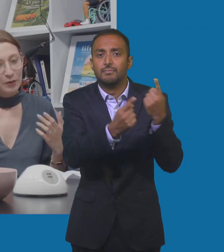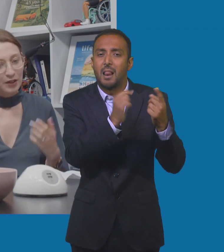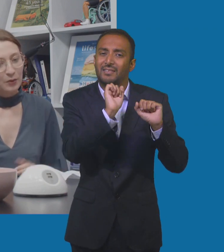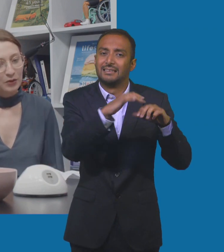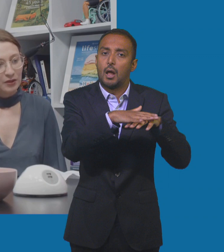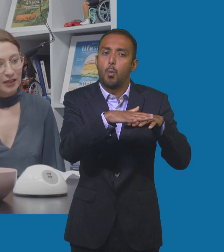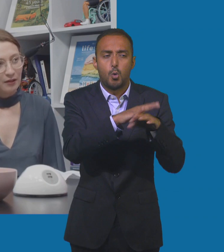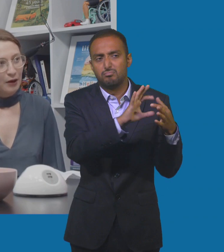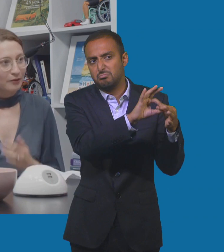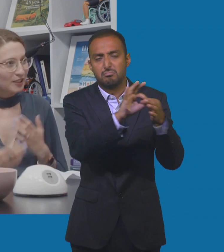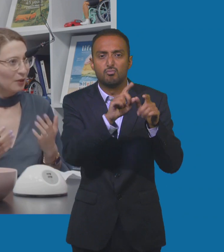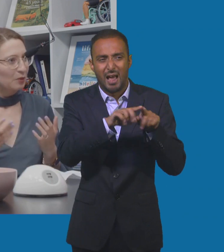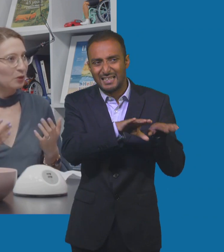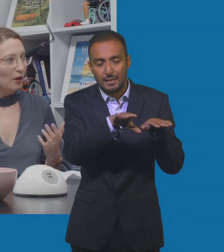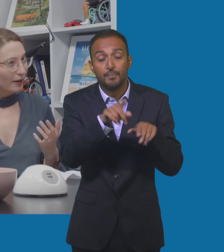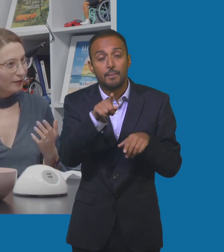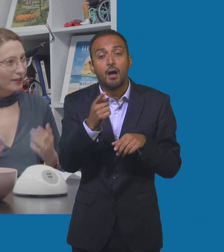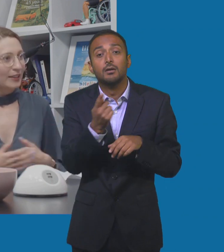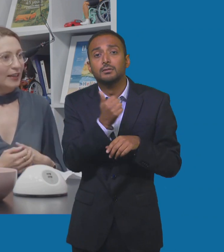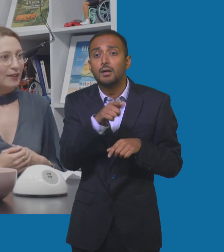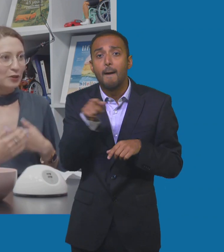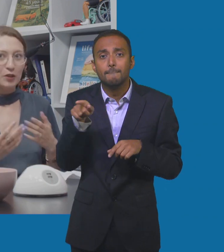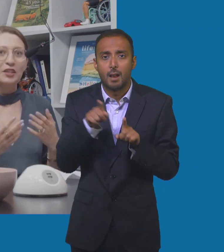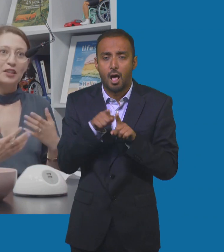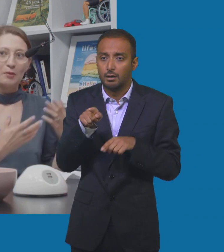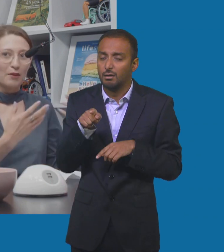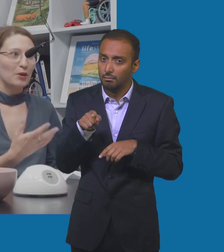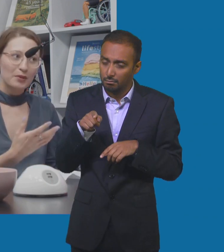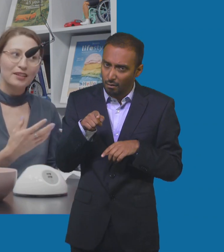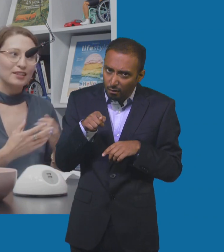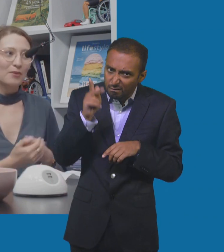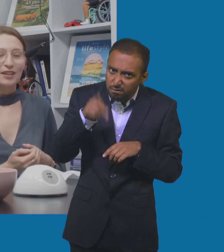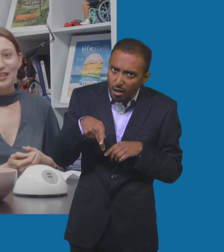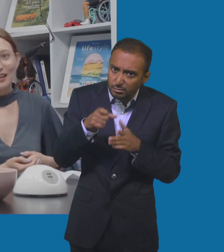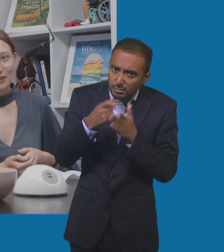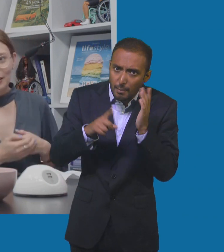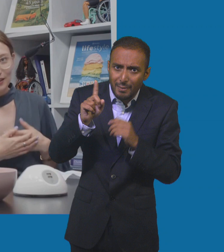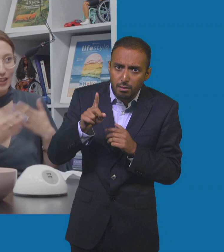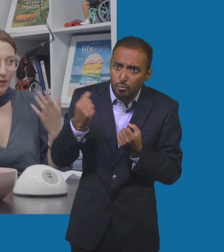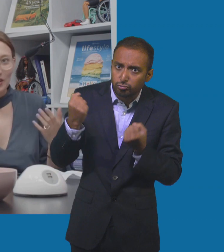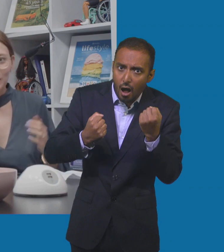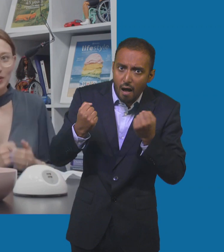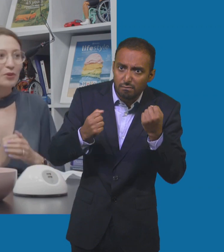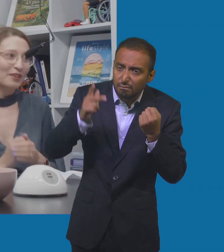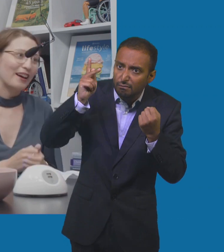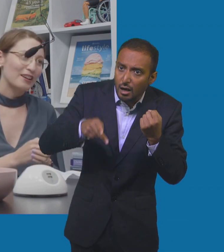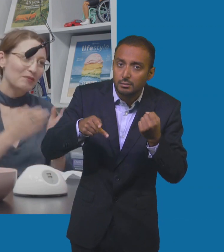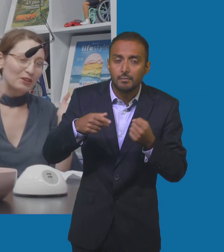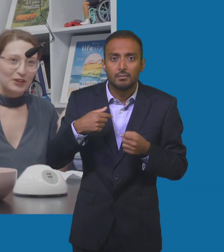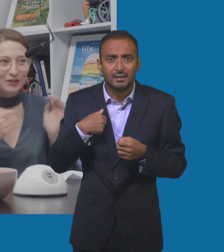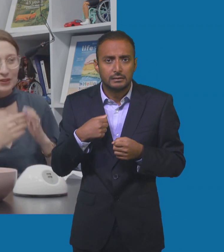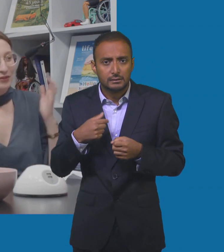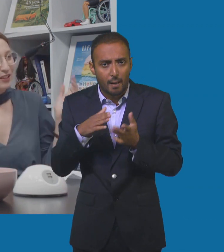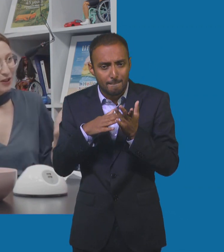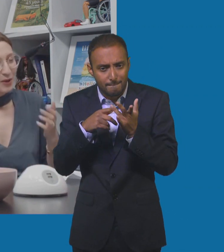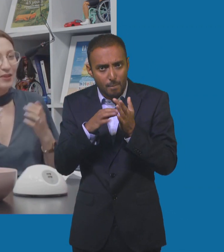But there were other people I spoke to, and they said, oh, disabled people drive? And then you'd speak to them about the Motability scheme, and I'd say, yeah, there's 600,000 people on